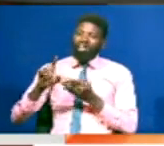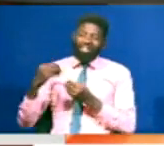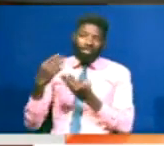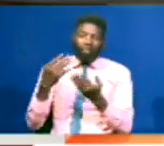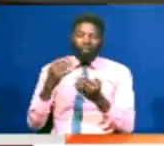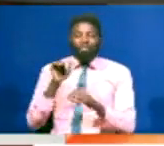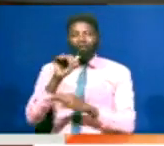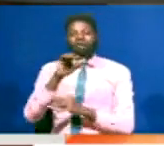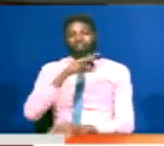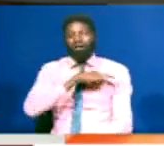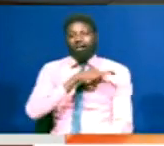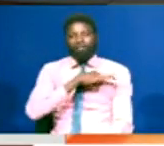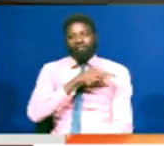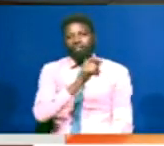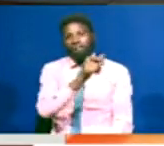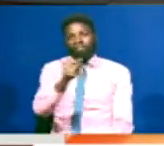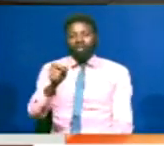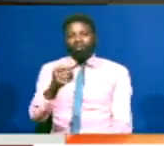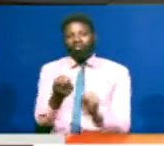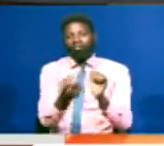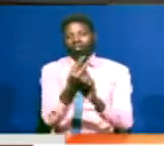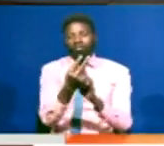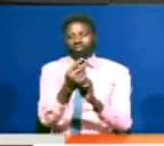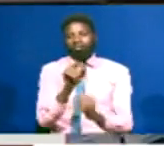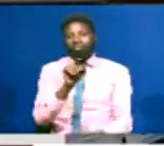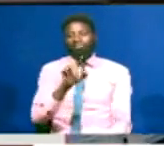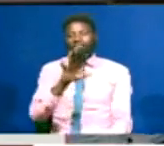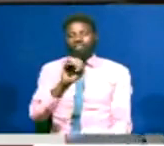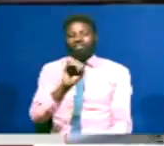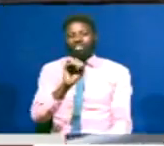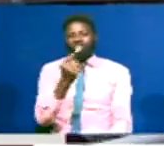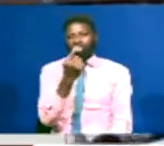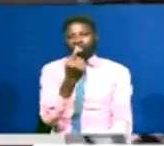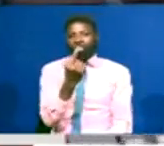12 shillings and 60 cents per share.